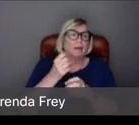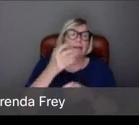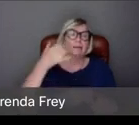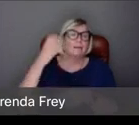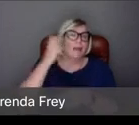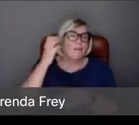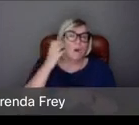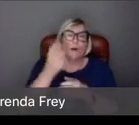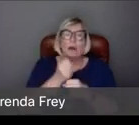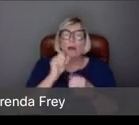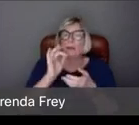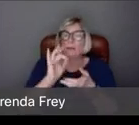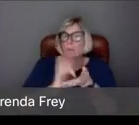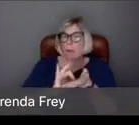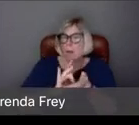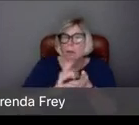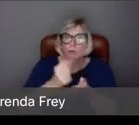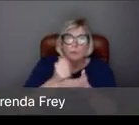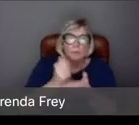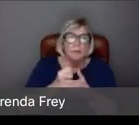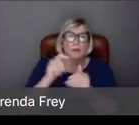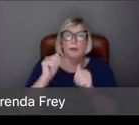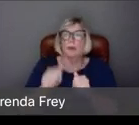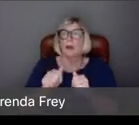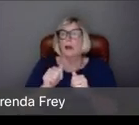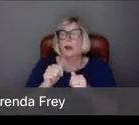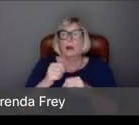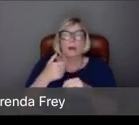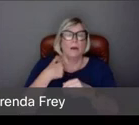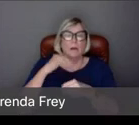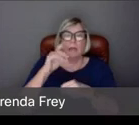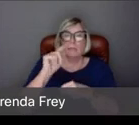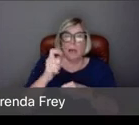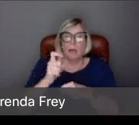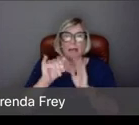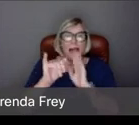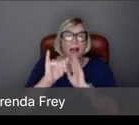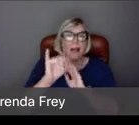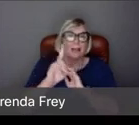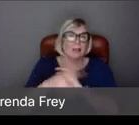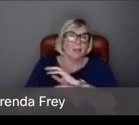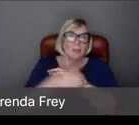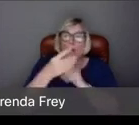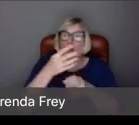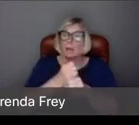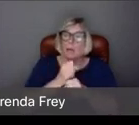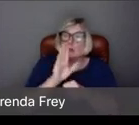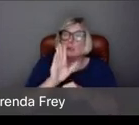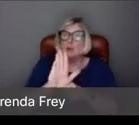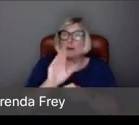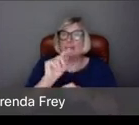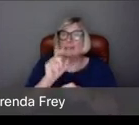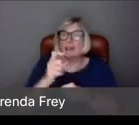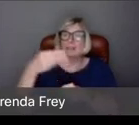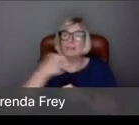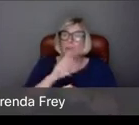get medical treatment, they can also commit tax ID theft and obtain a tax refund in your name. And they could